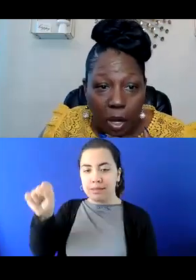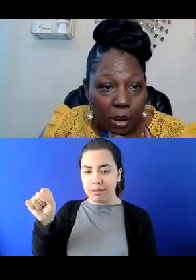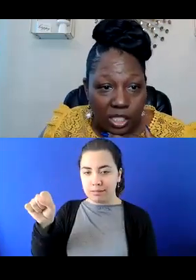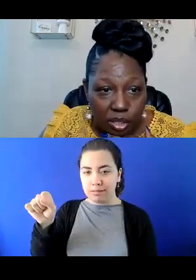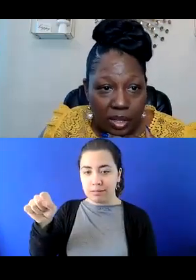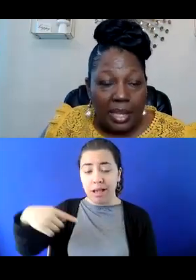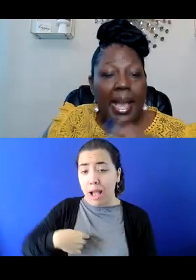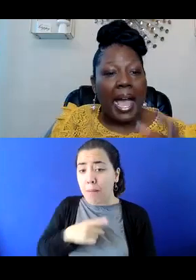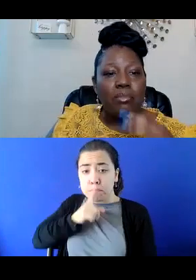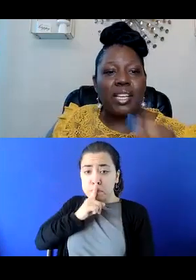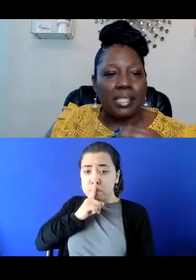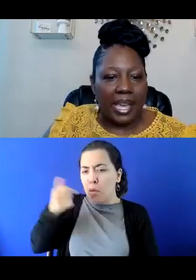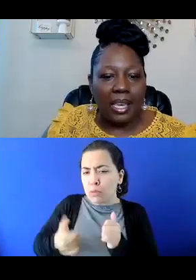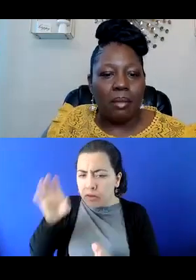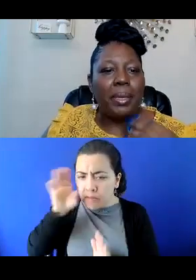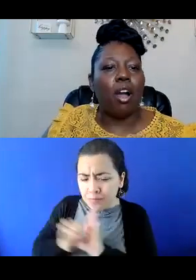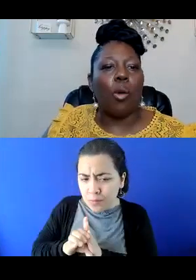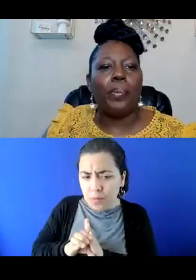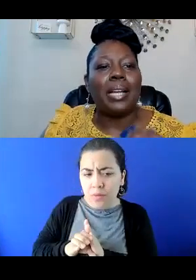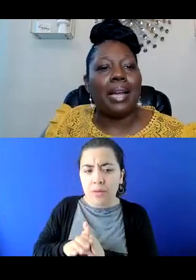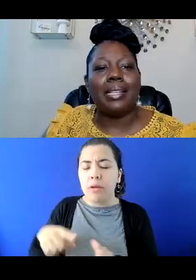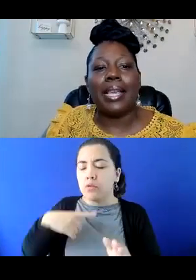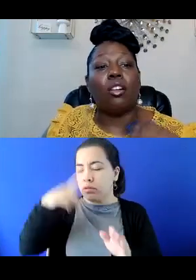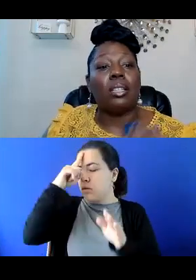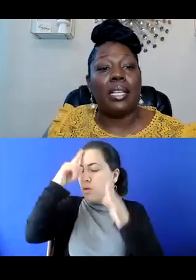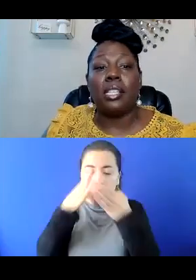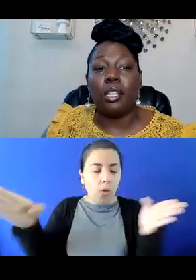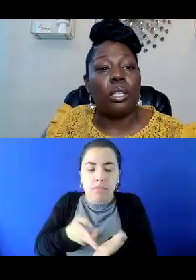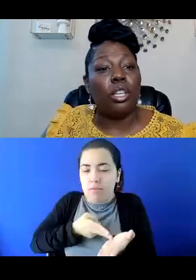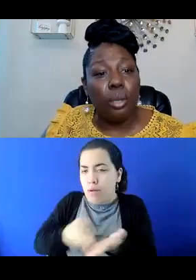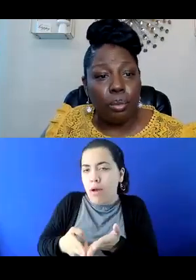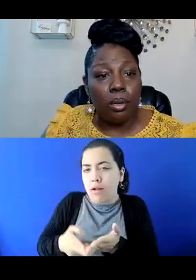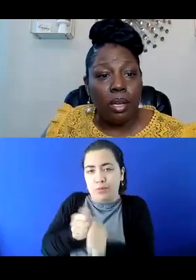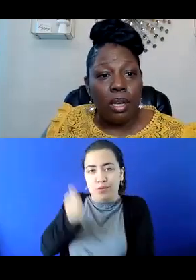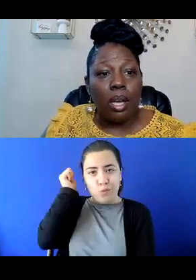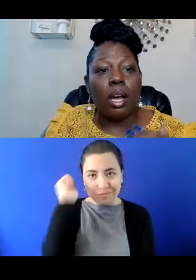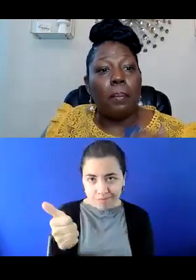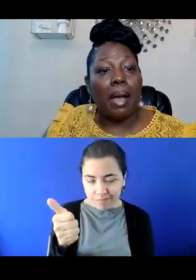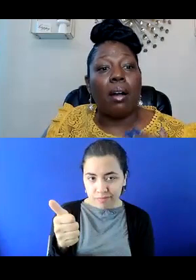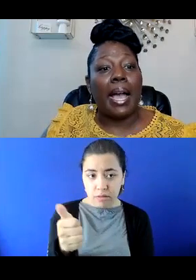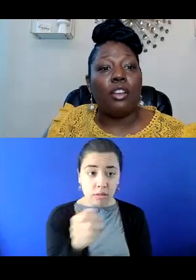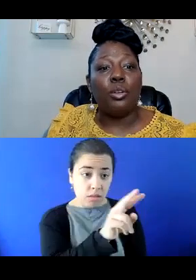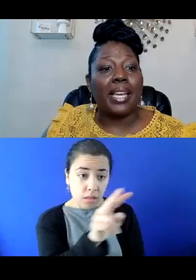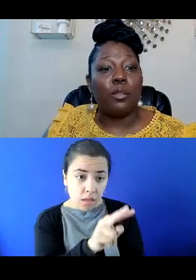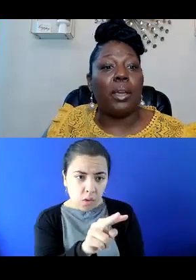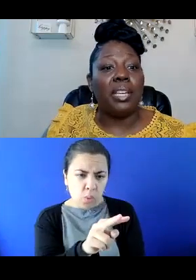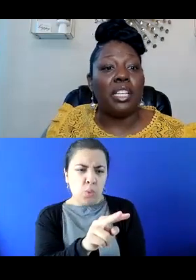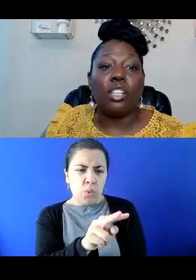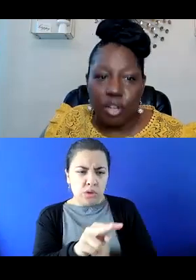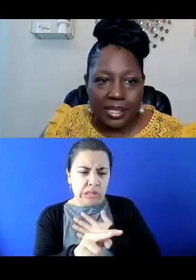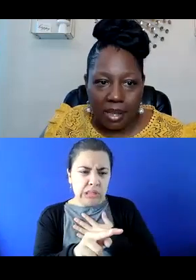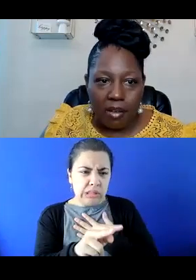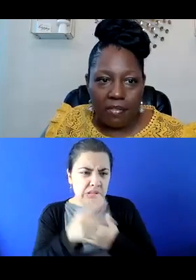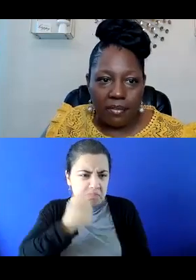which photo is you. I'm just saying be open, honest, and authentic with you about how you